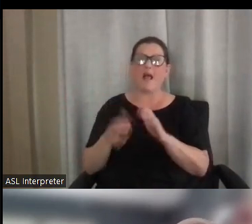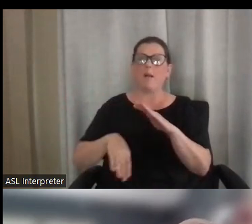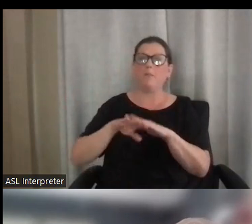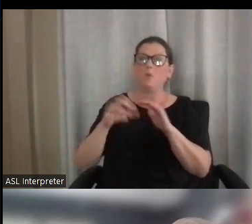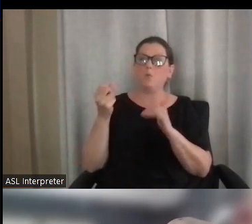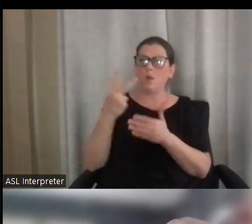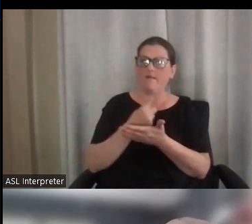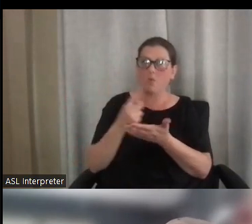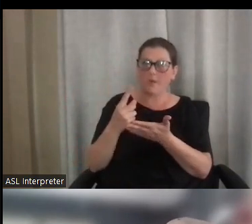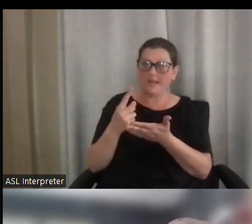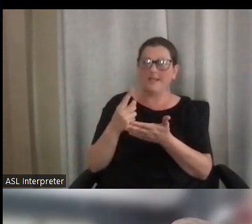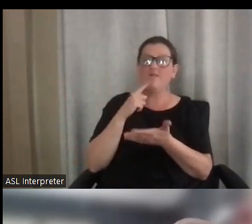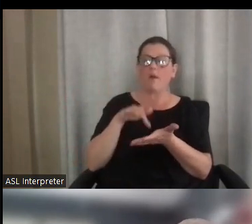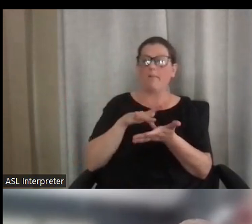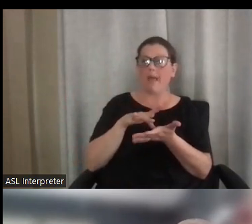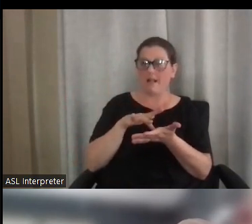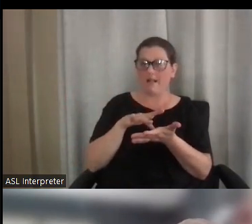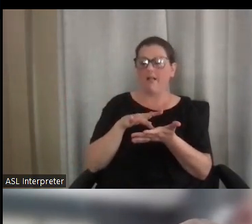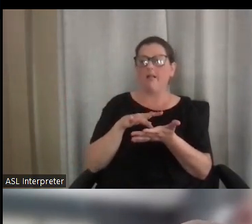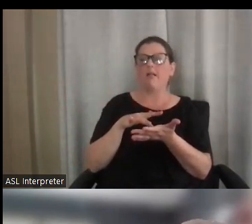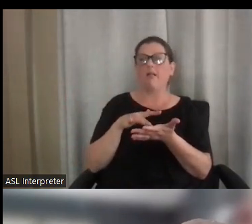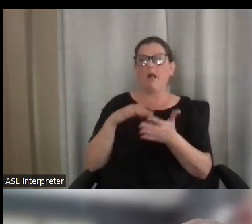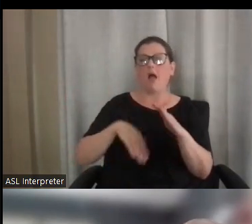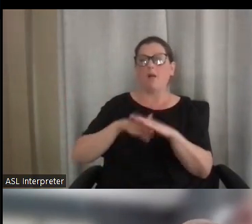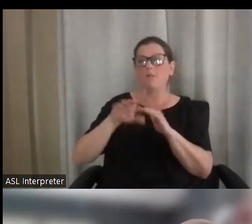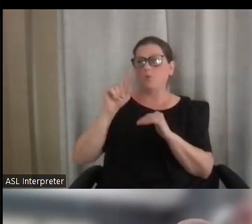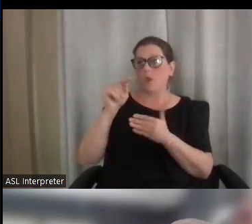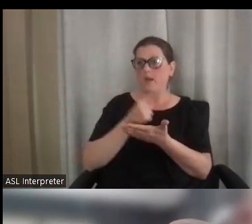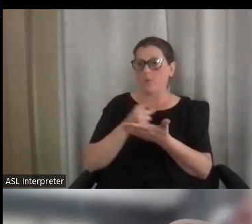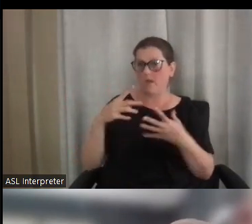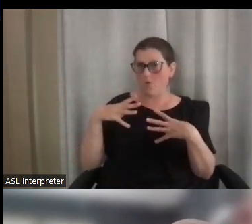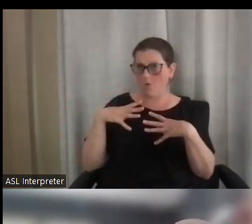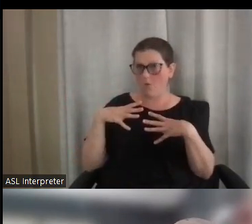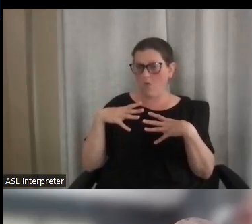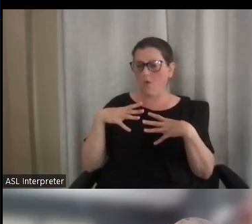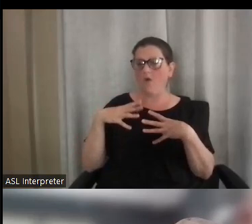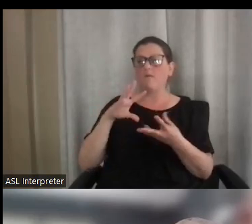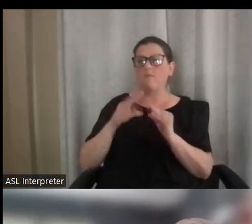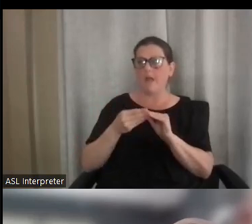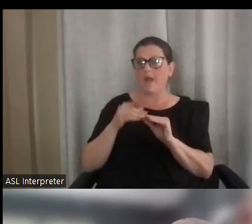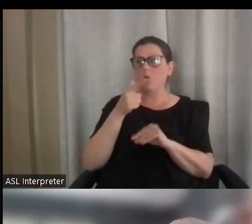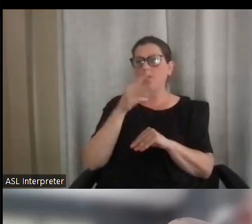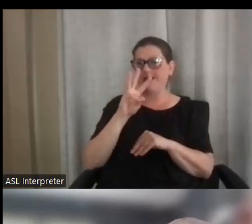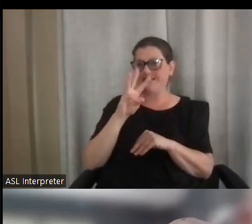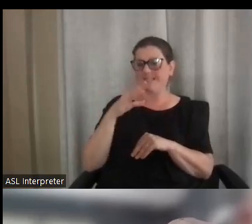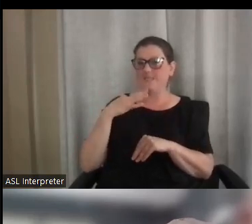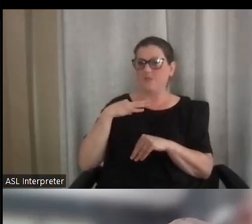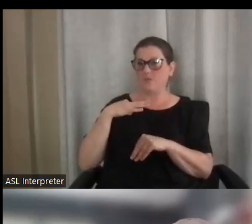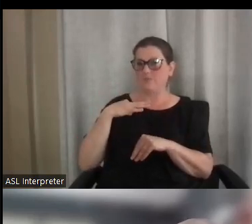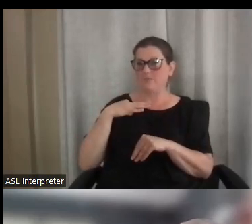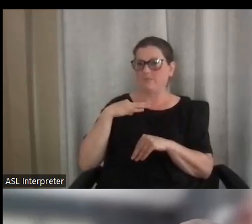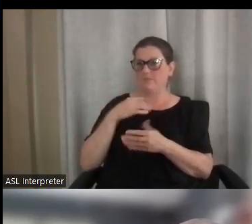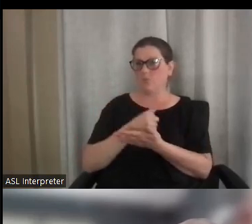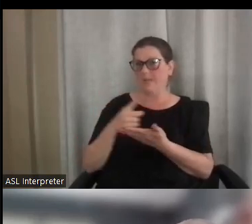leave. For medical leave for one's own condition, you can get up to 20 weeks. And then there's a combined 26 weeks in a benefit year of